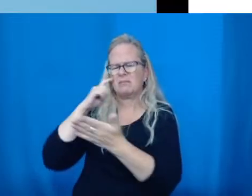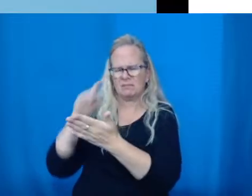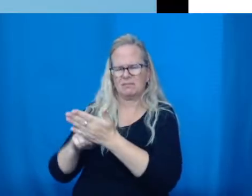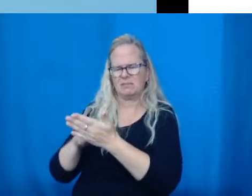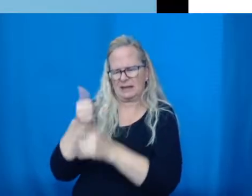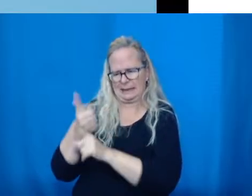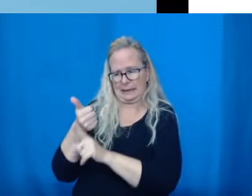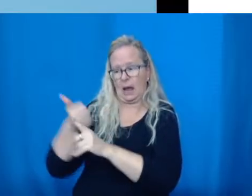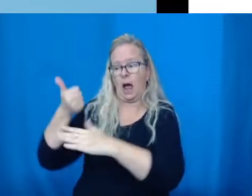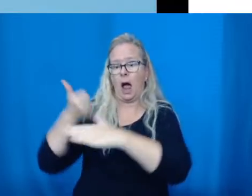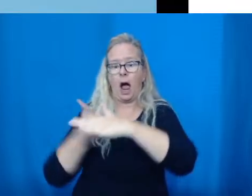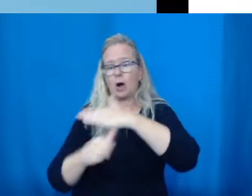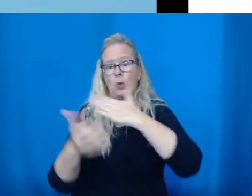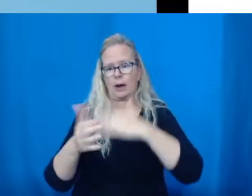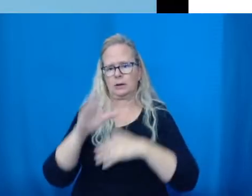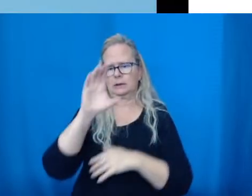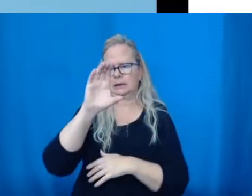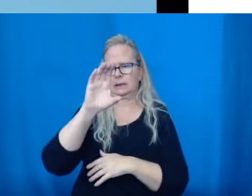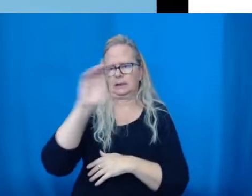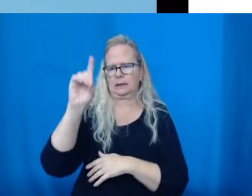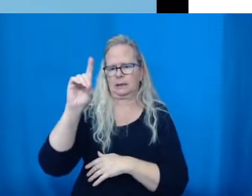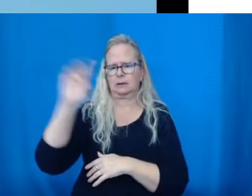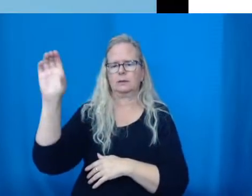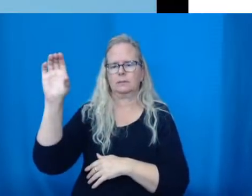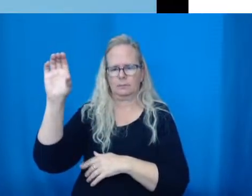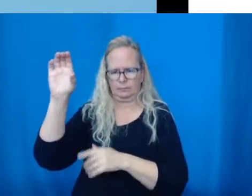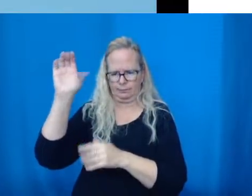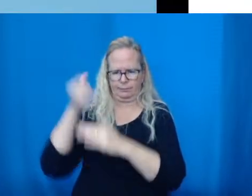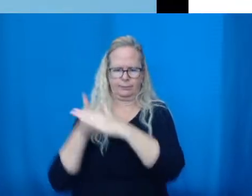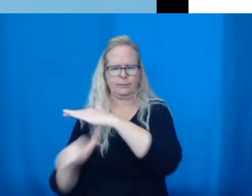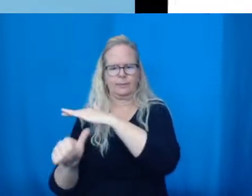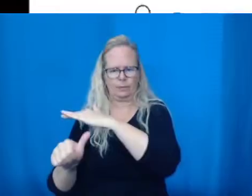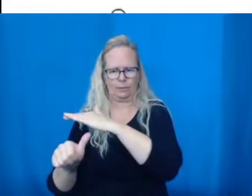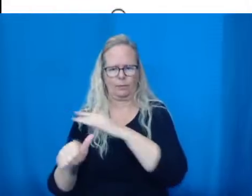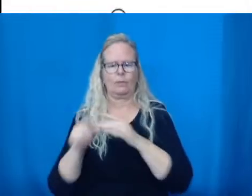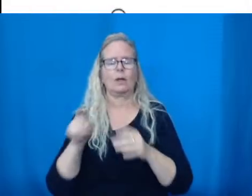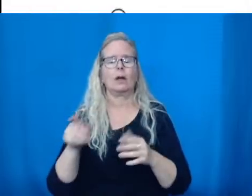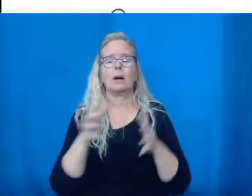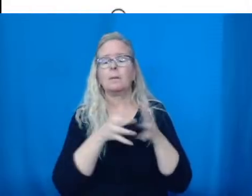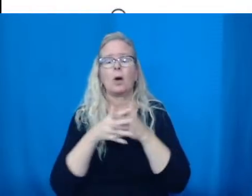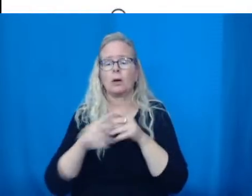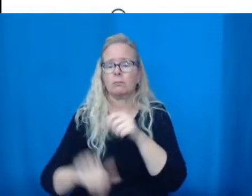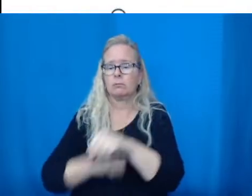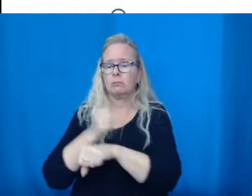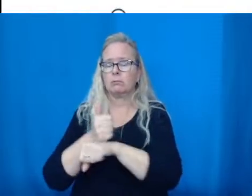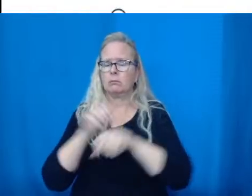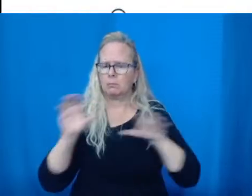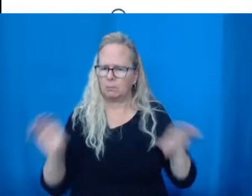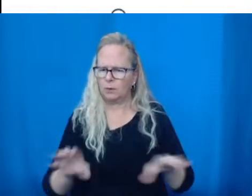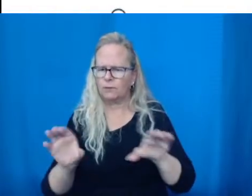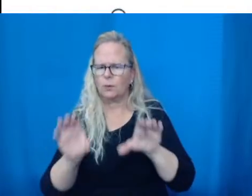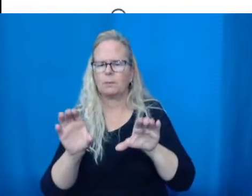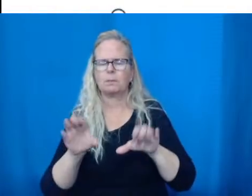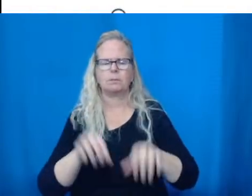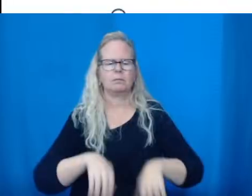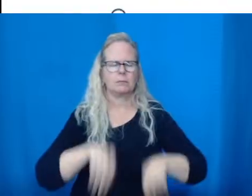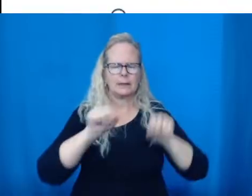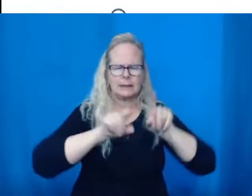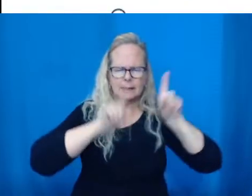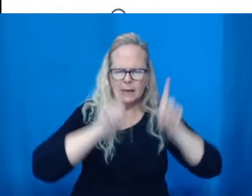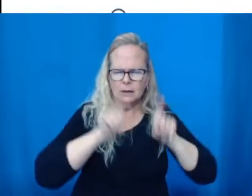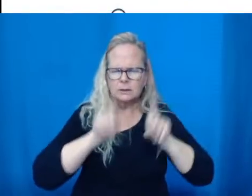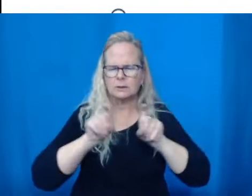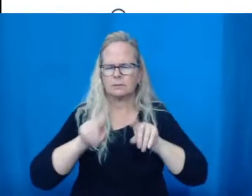also conducts the testing and approves the products all in one-stop agency. In other jurisdictions, there are different bodies that do each of those